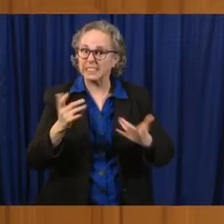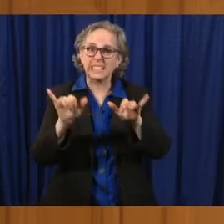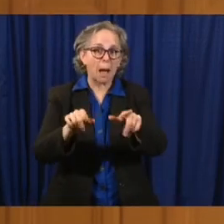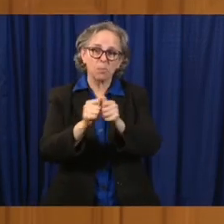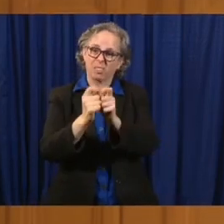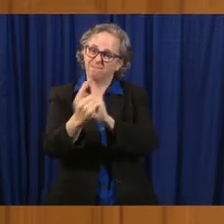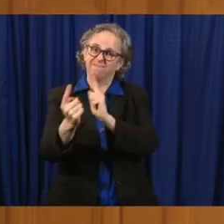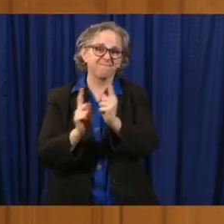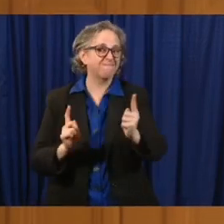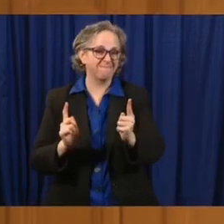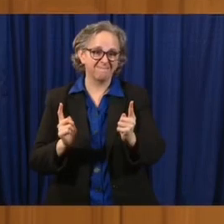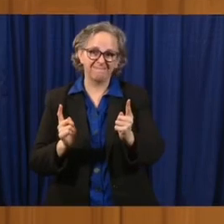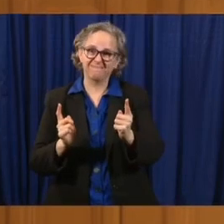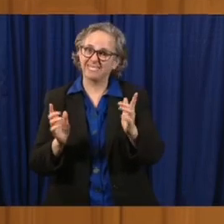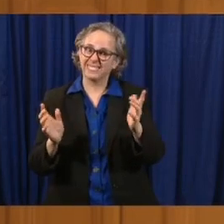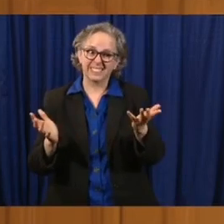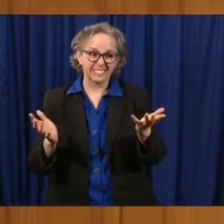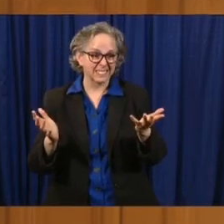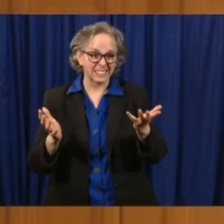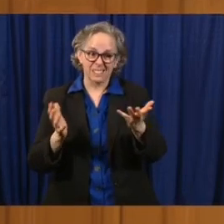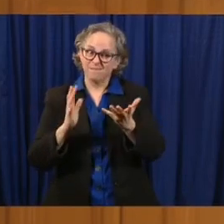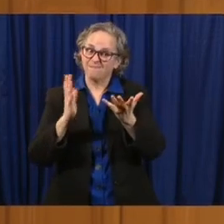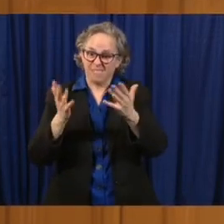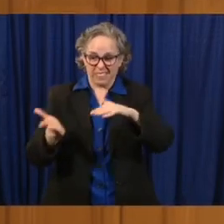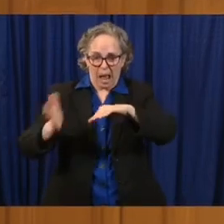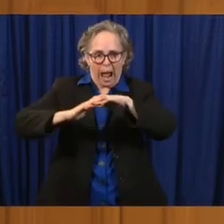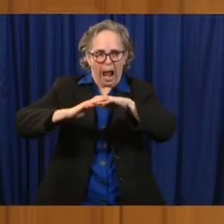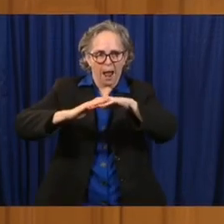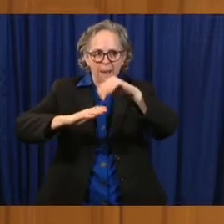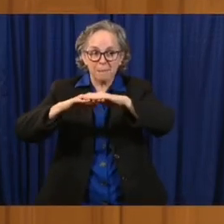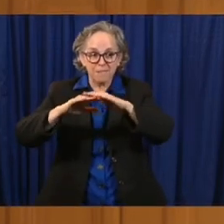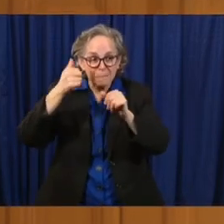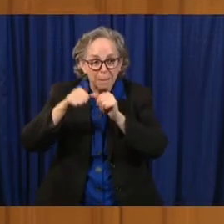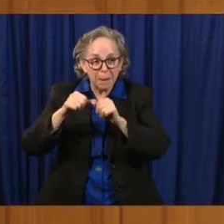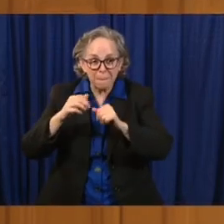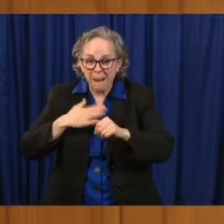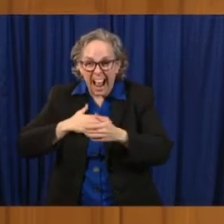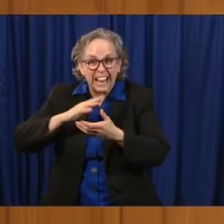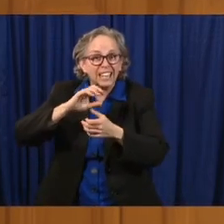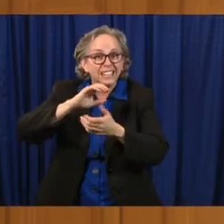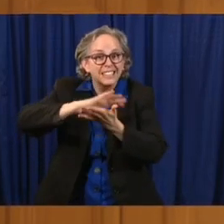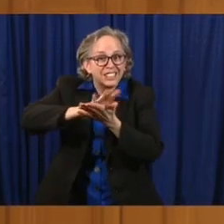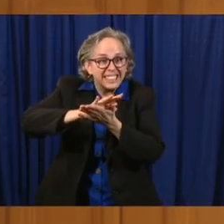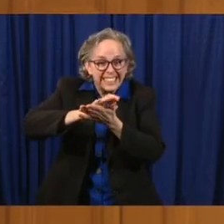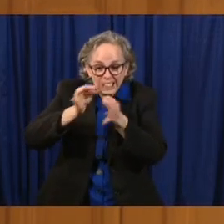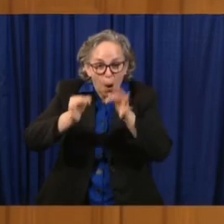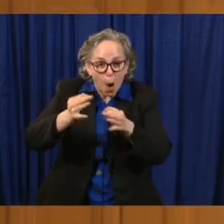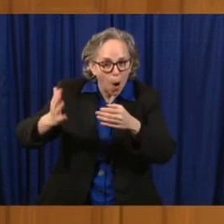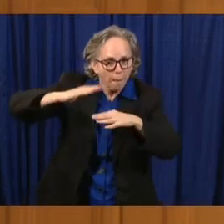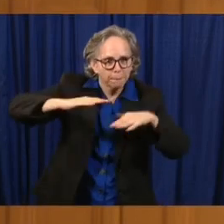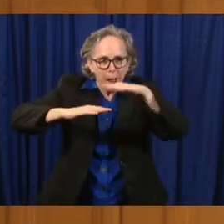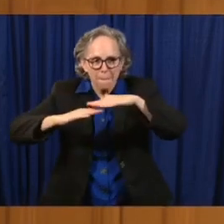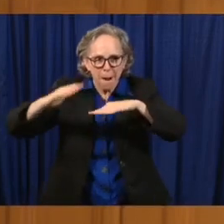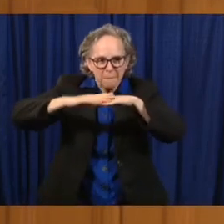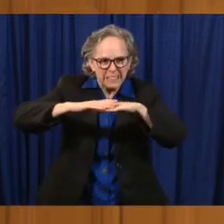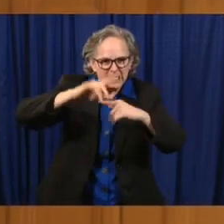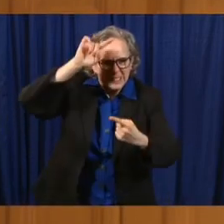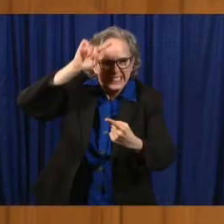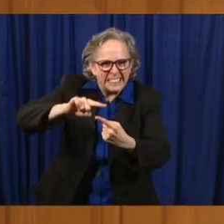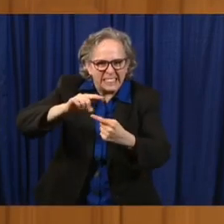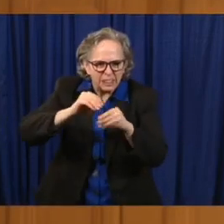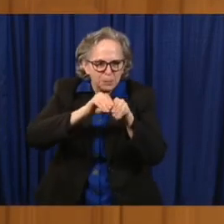been following all along, another layer of Swiss cheese, not doing mass gatherings so we don't spread the disease. Our closing of schools, a